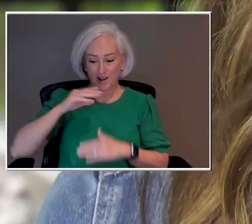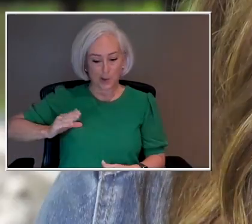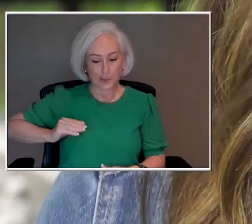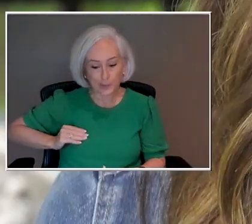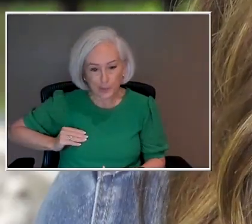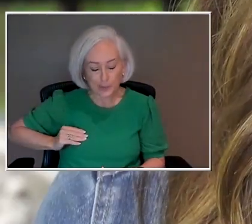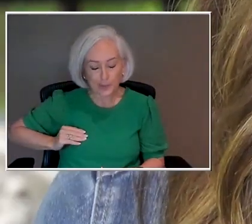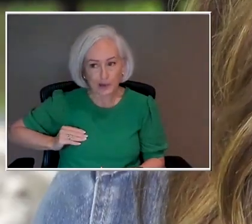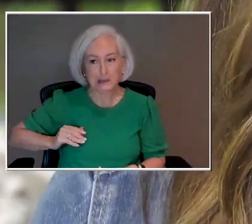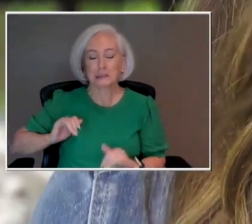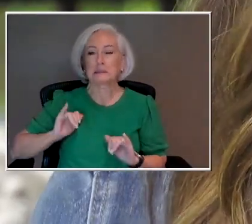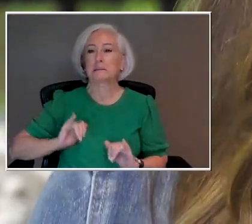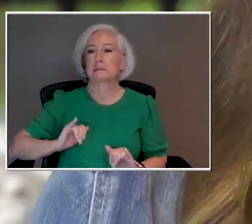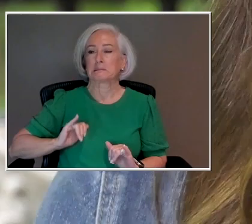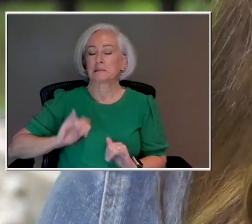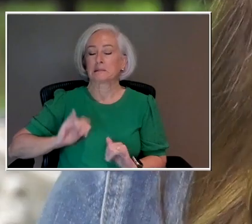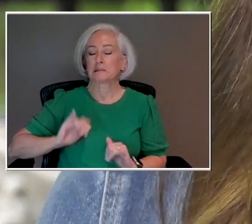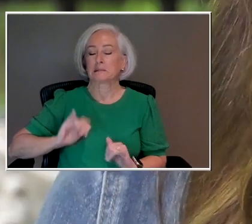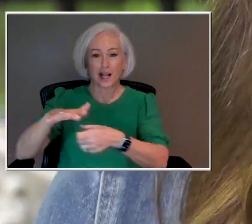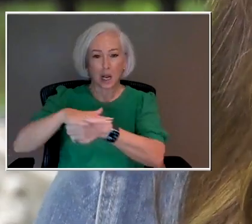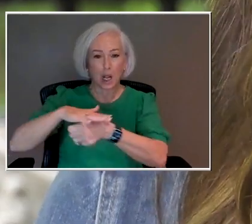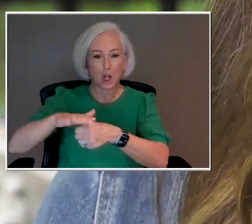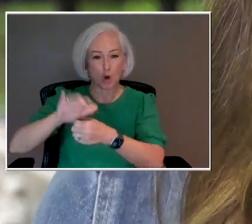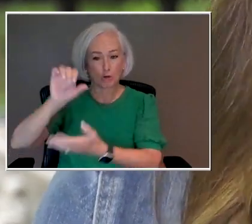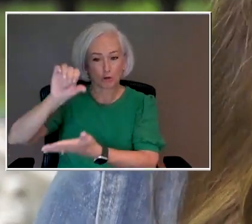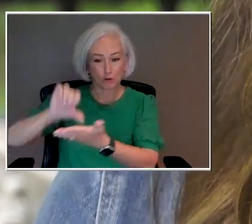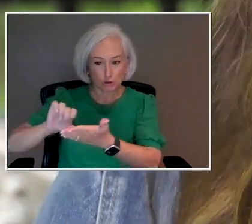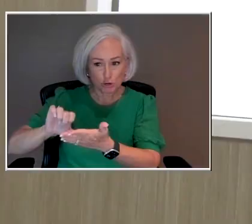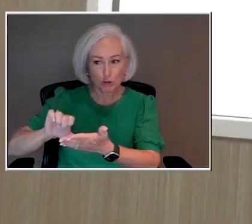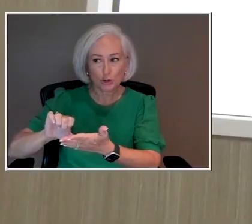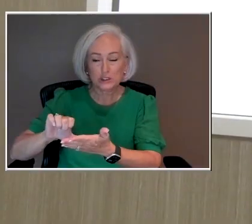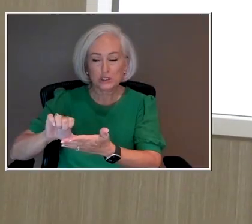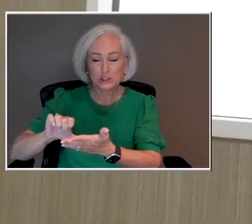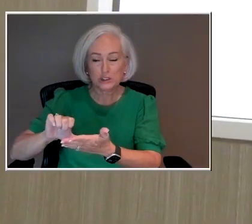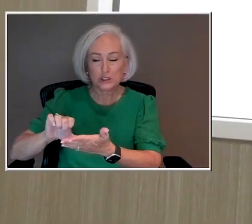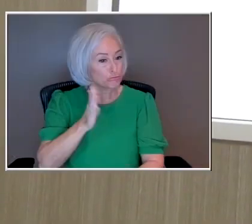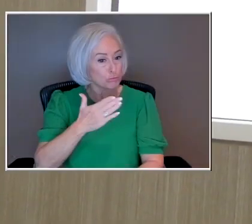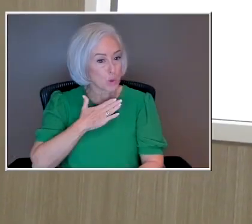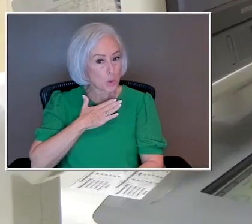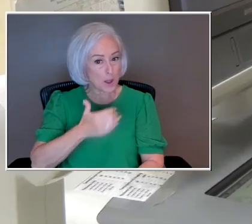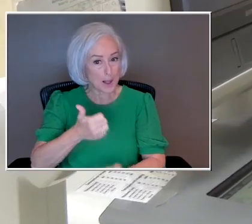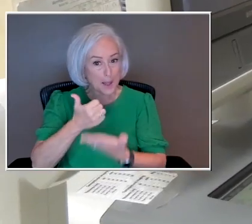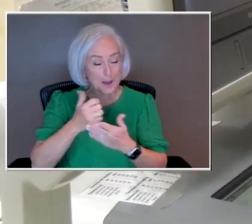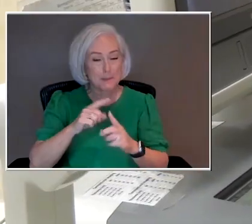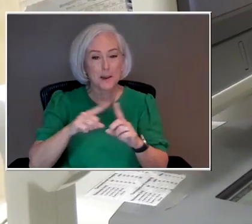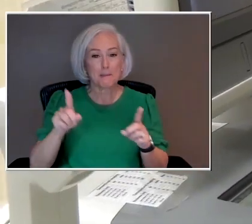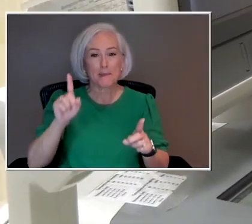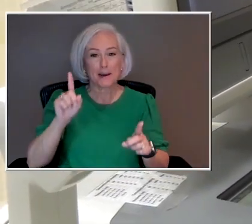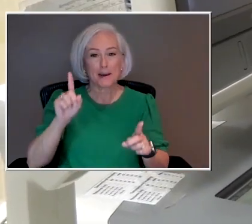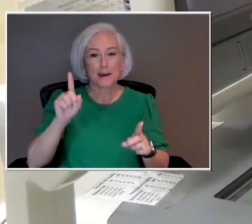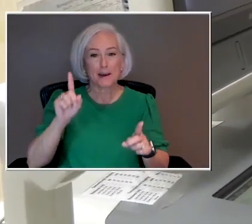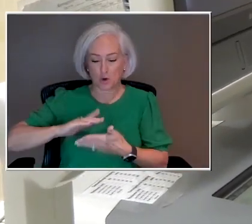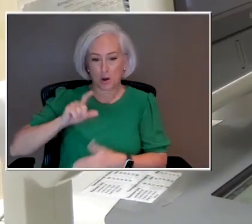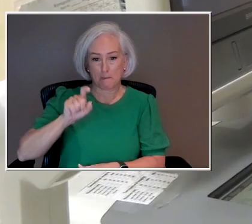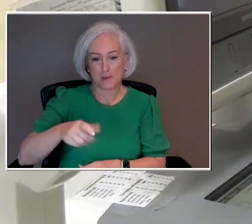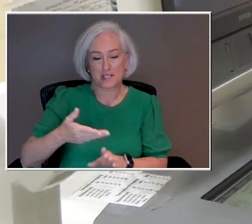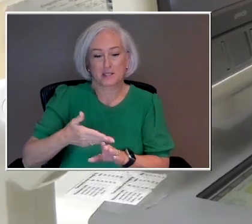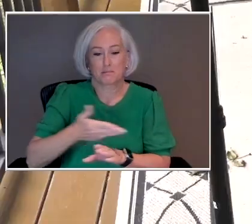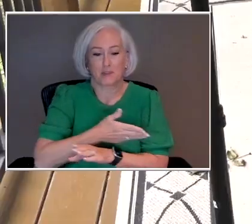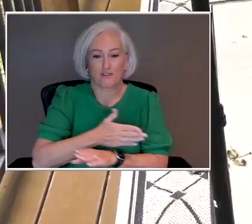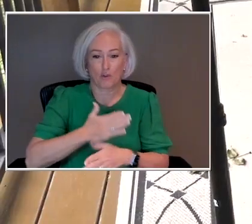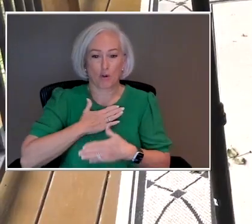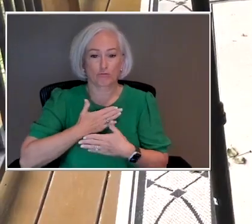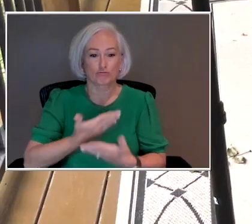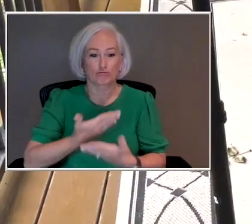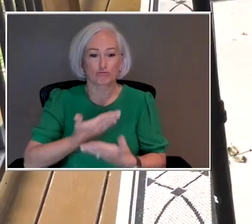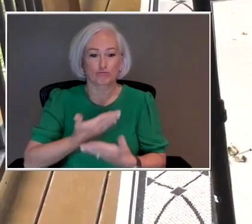surgeon. She said she'd love to help me repair my implant, but she needed me to have a mammogram prior to her being willing to perform surgery on me.